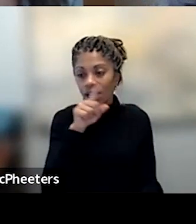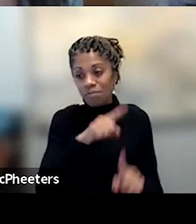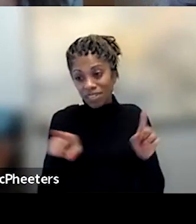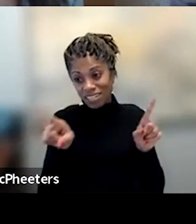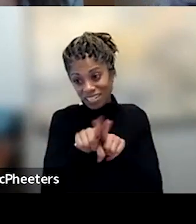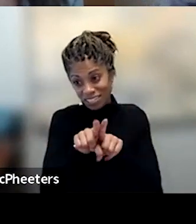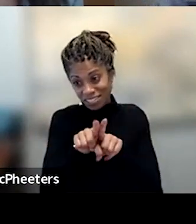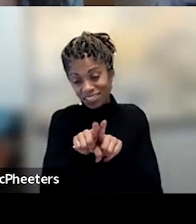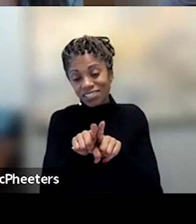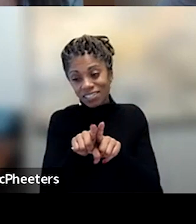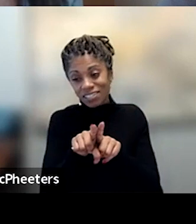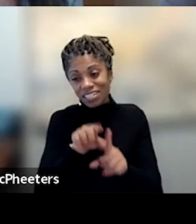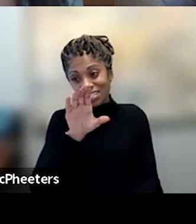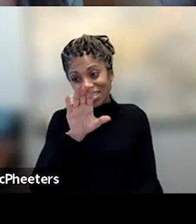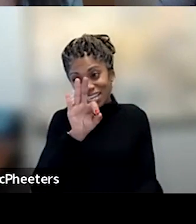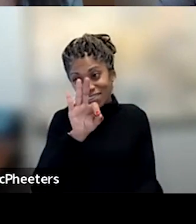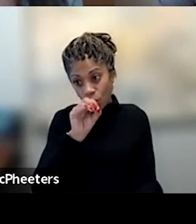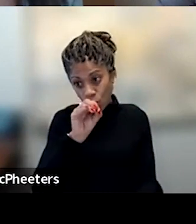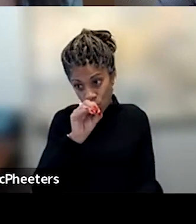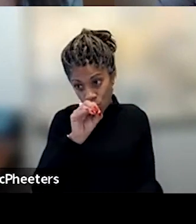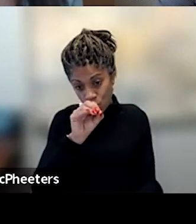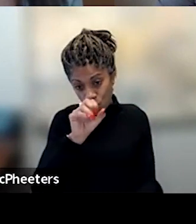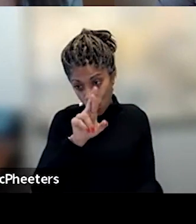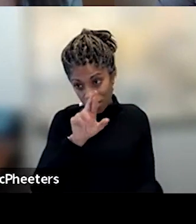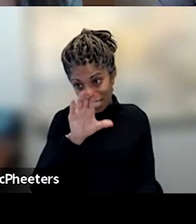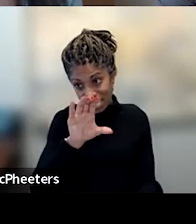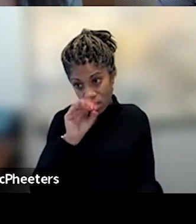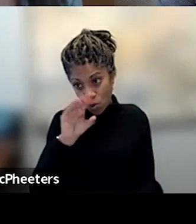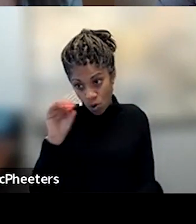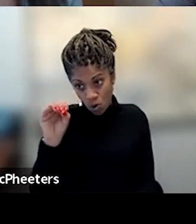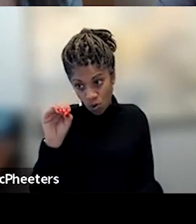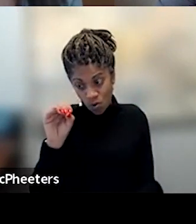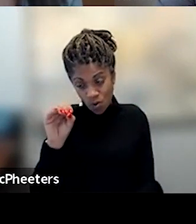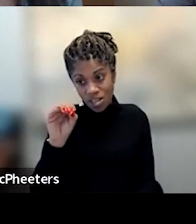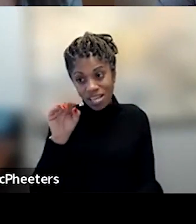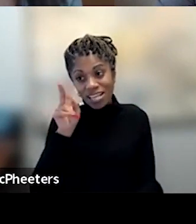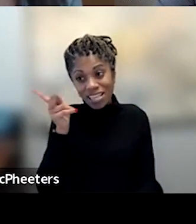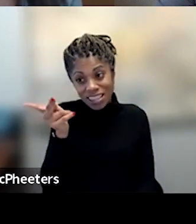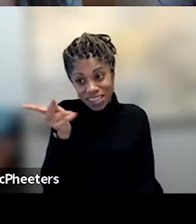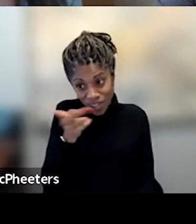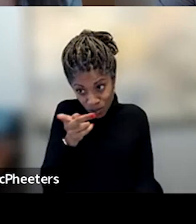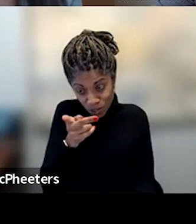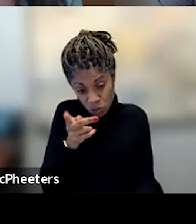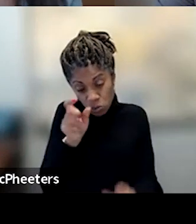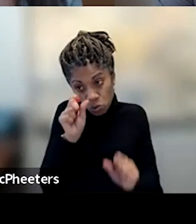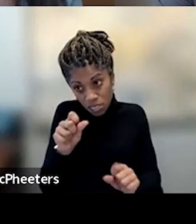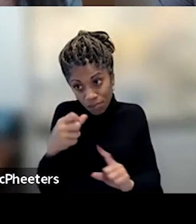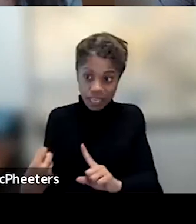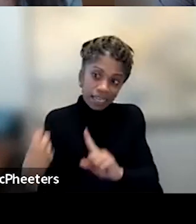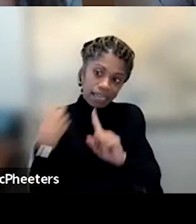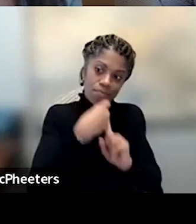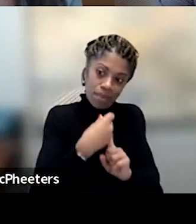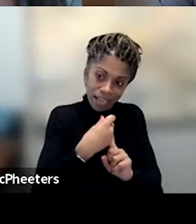the COO, for example, because what we are talking about, we've been talking about it really in the context